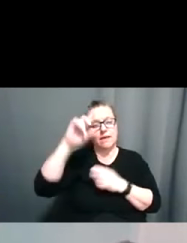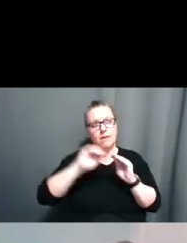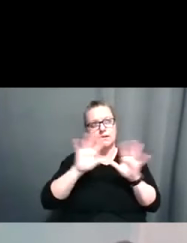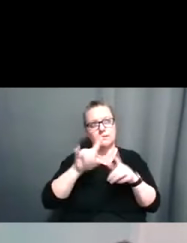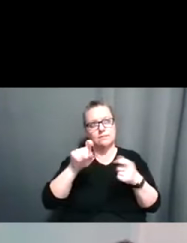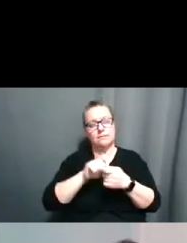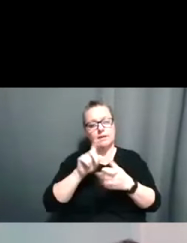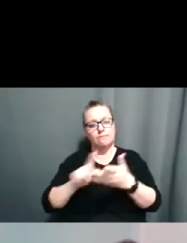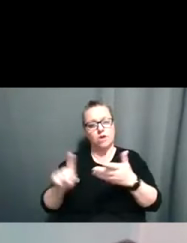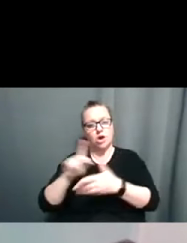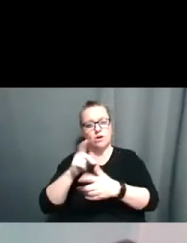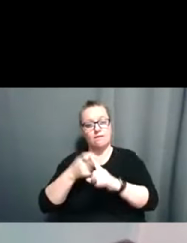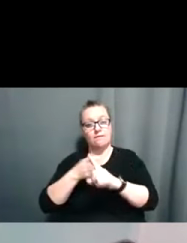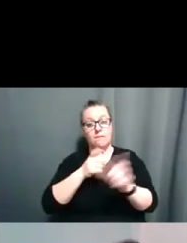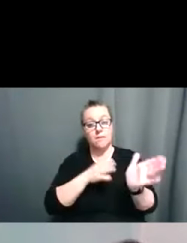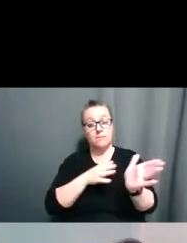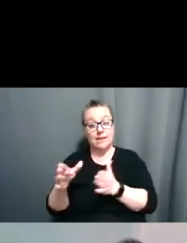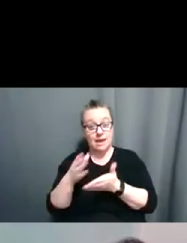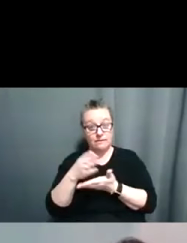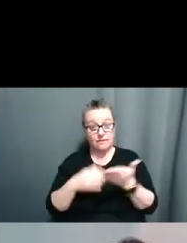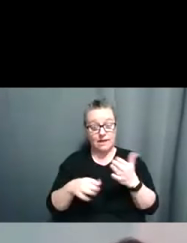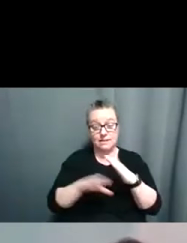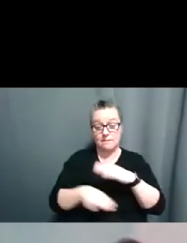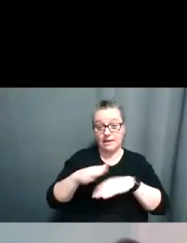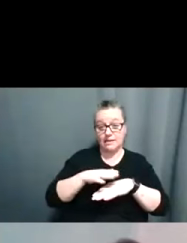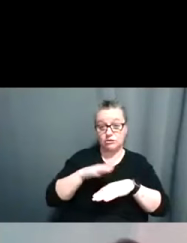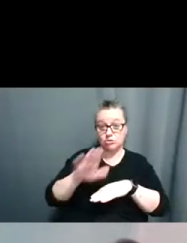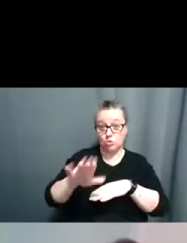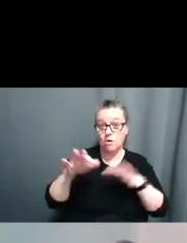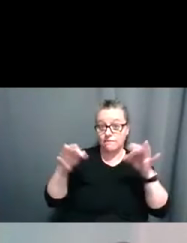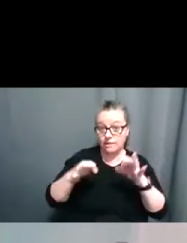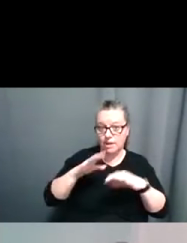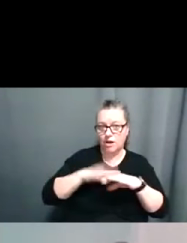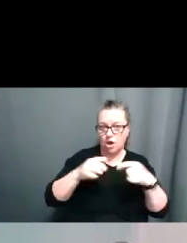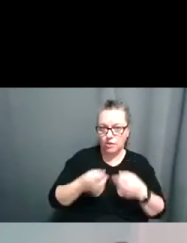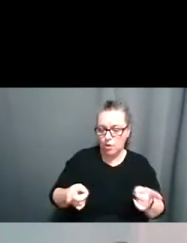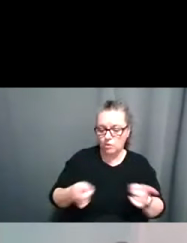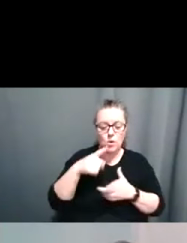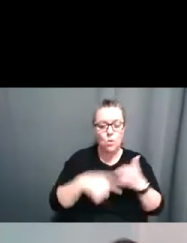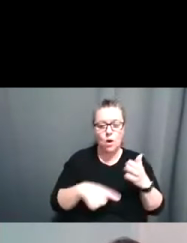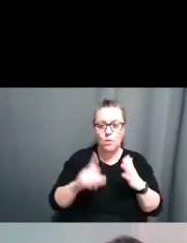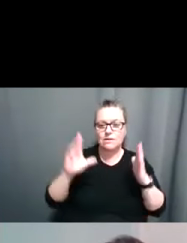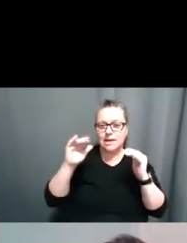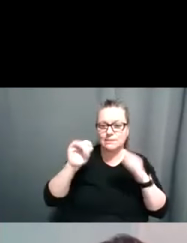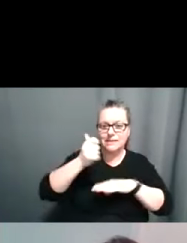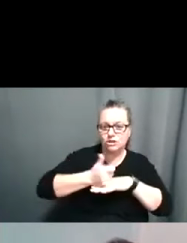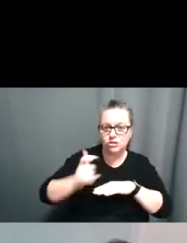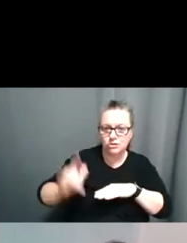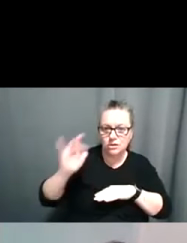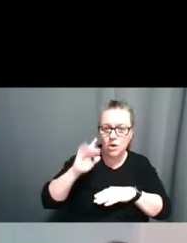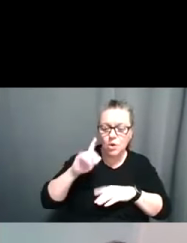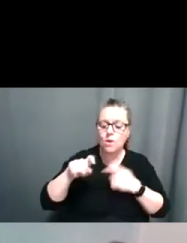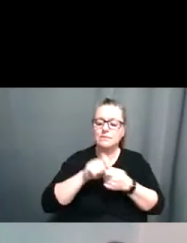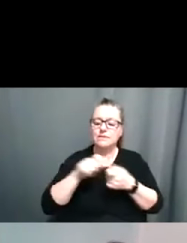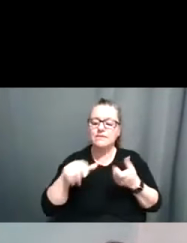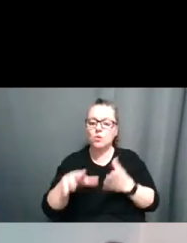and priority from the plan phase and base your feedback on those things. What was the expectation? What specific ways did the person